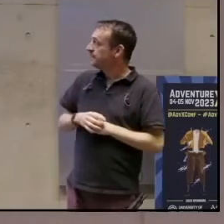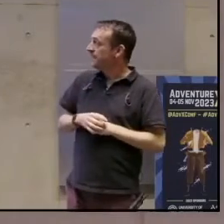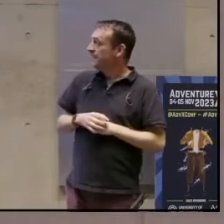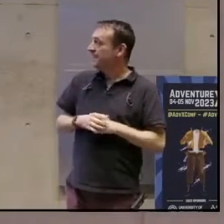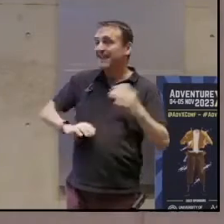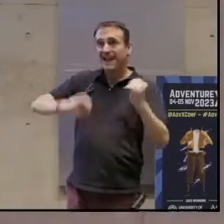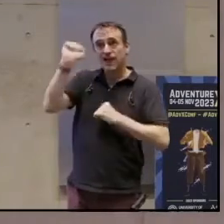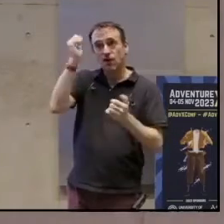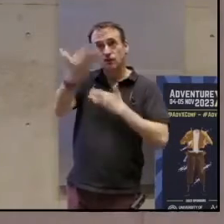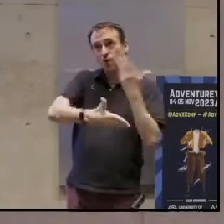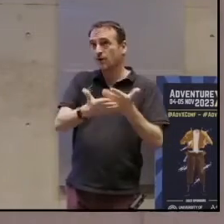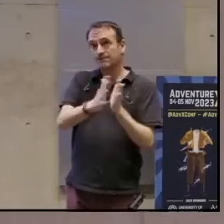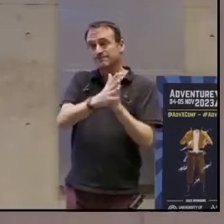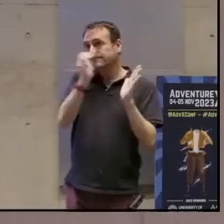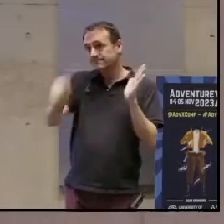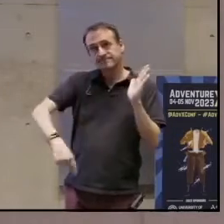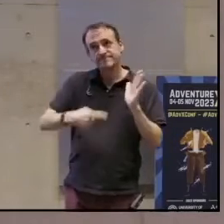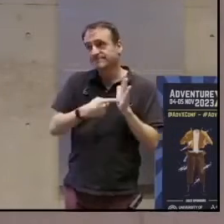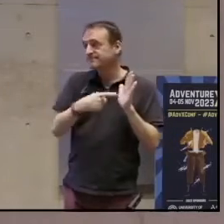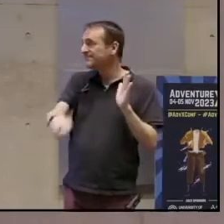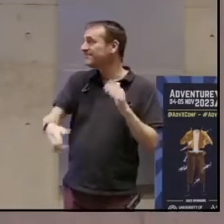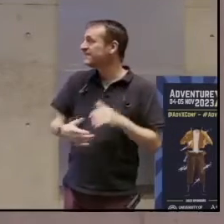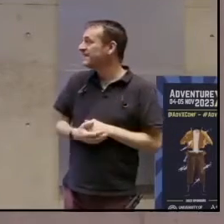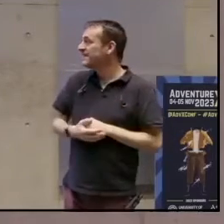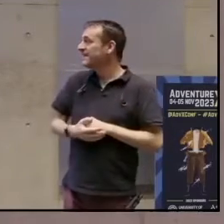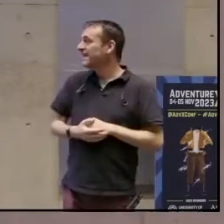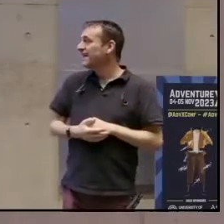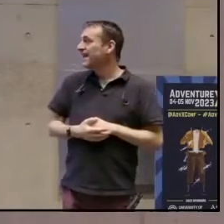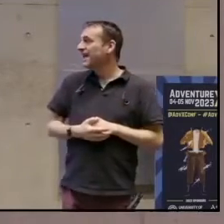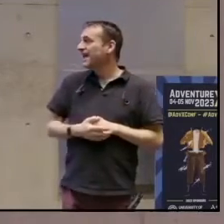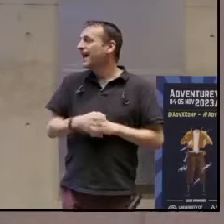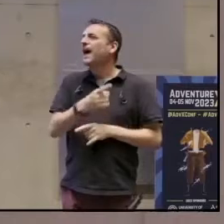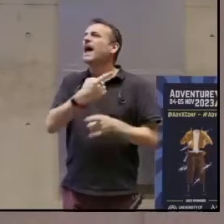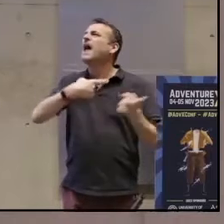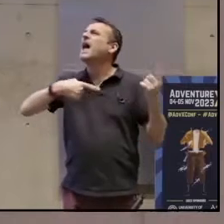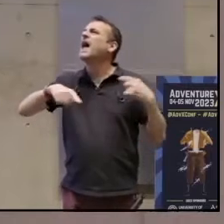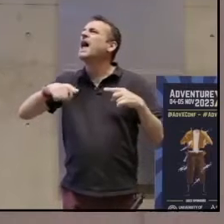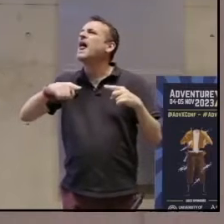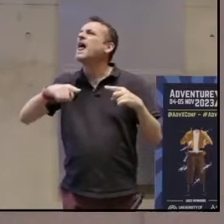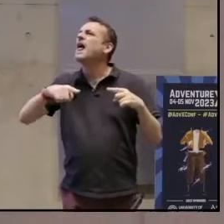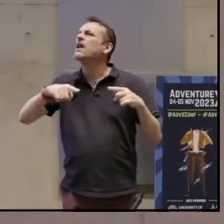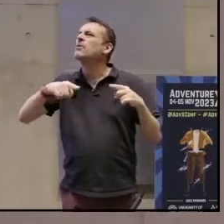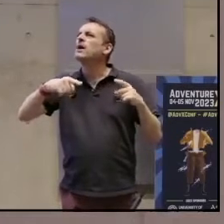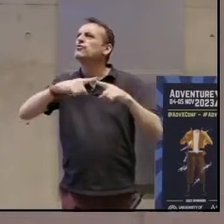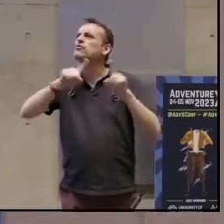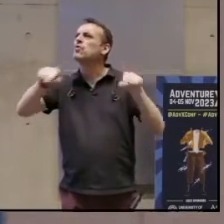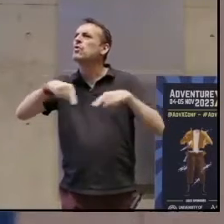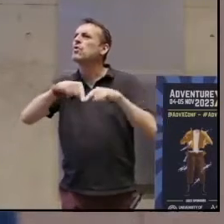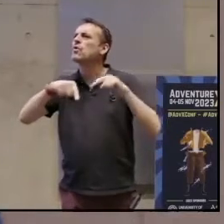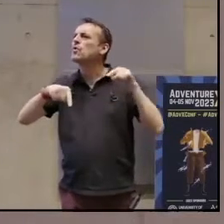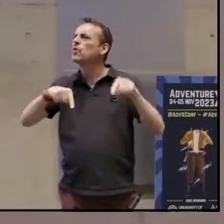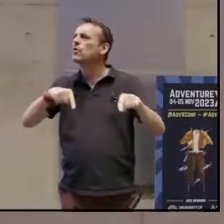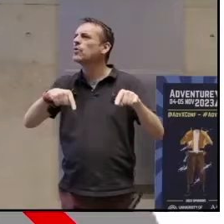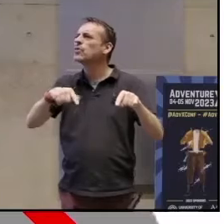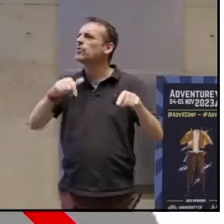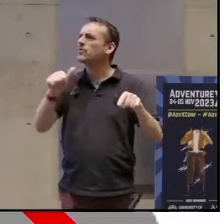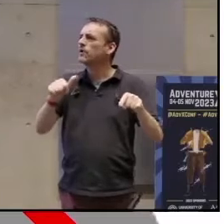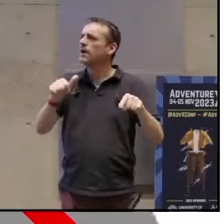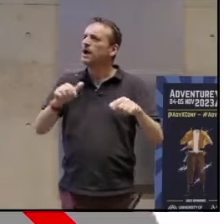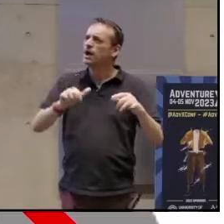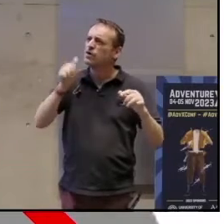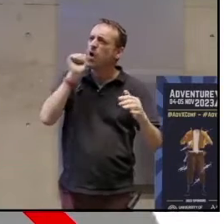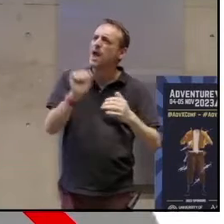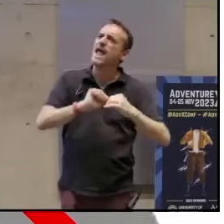is. Speaking of this, the next thing we get told most of the times, if you take everybody semi-familiar with the hero's